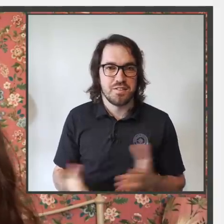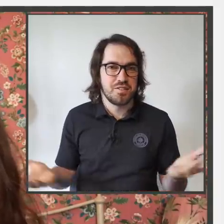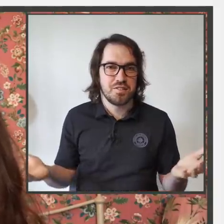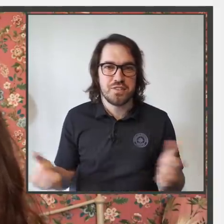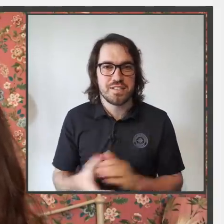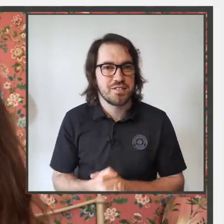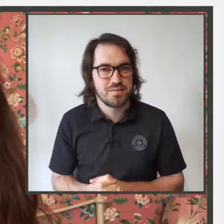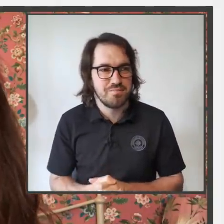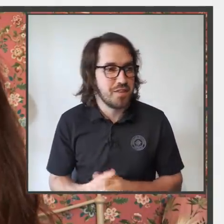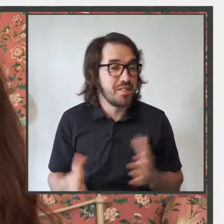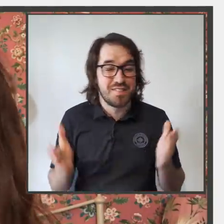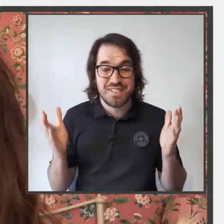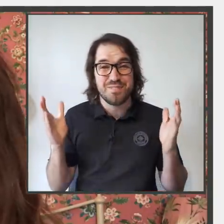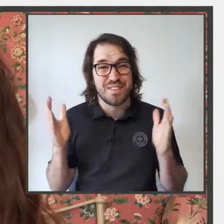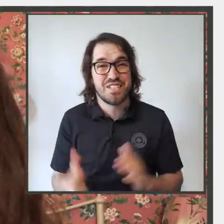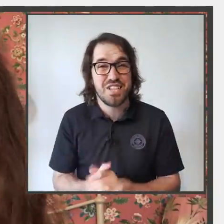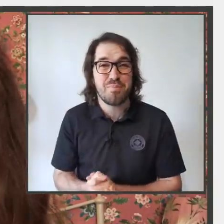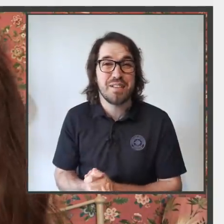So